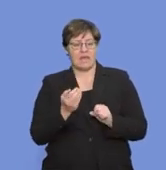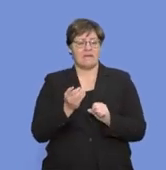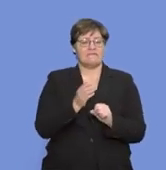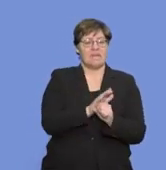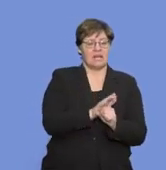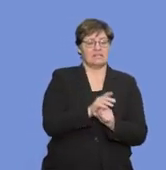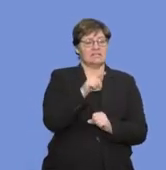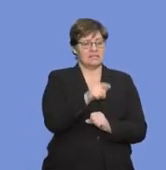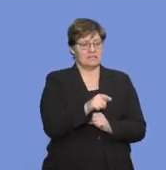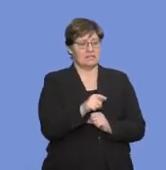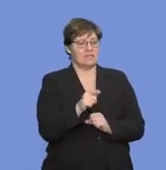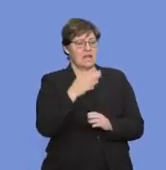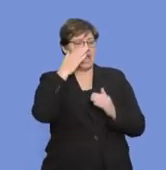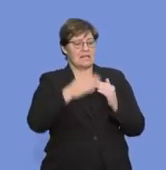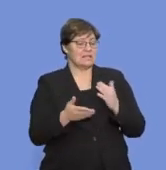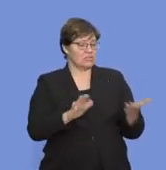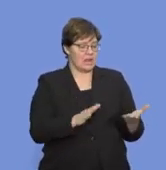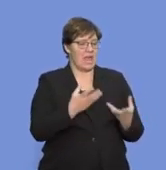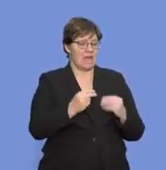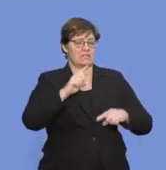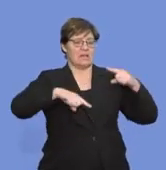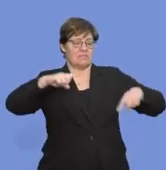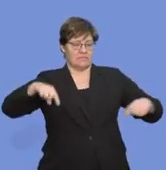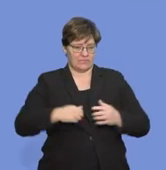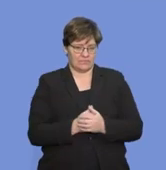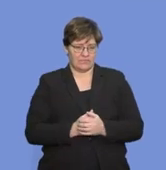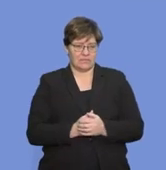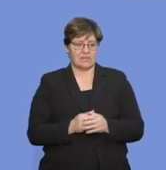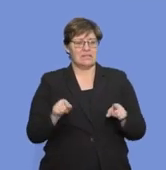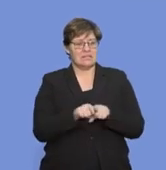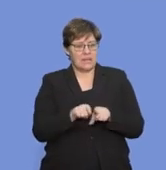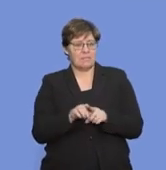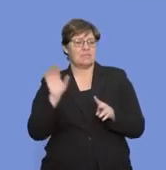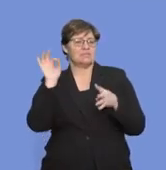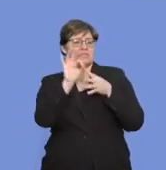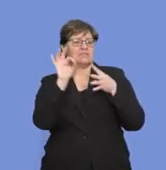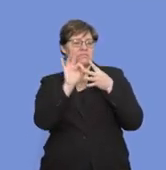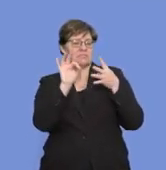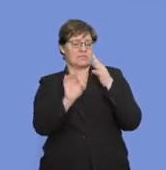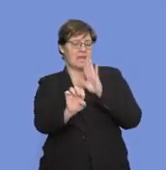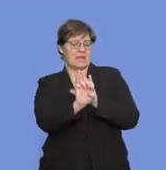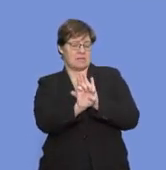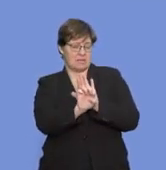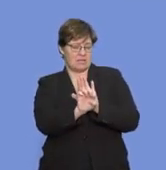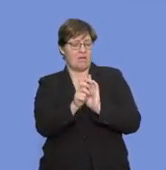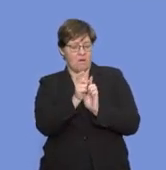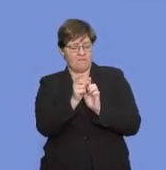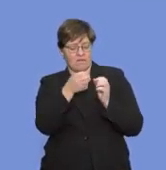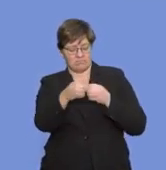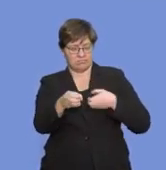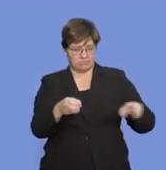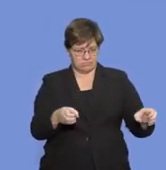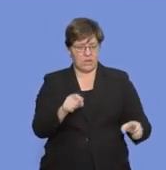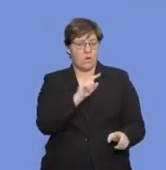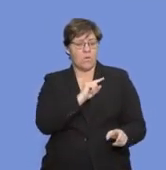look at the effect that speciation and extinction has on biodiversity. And then we've had a look at specific examples